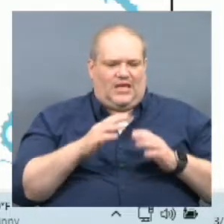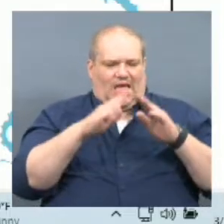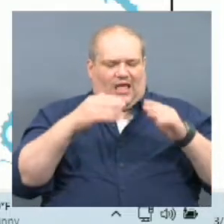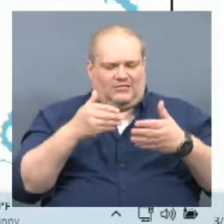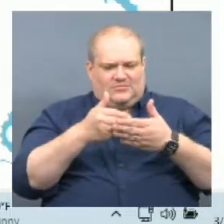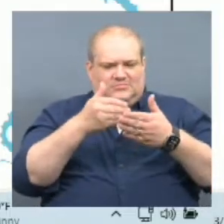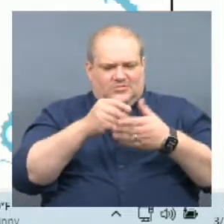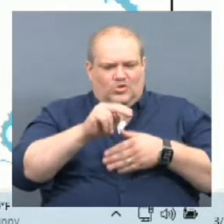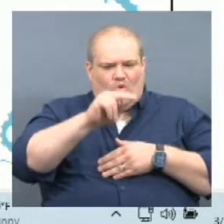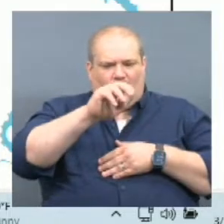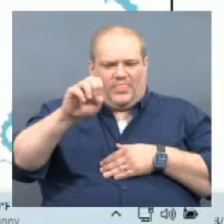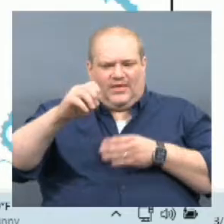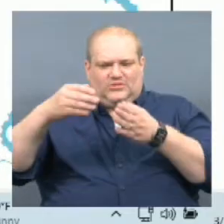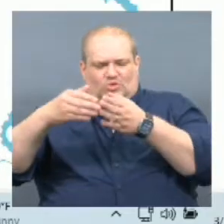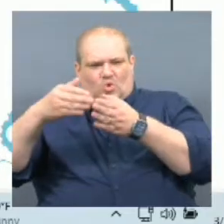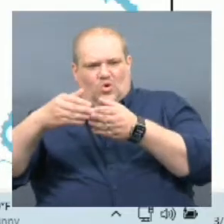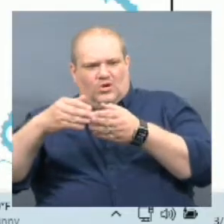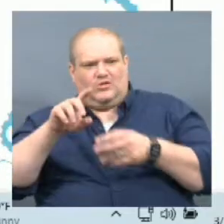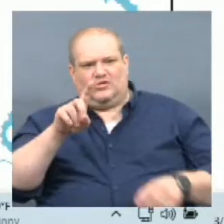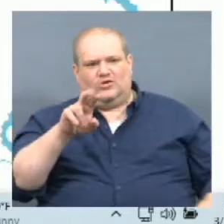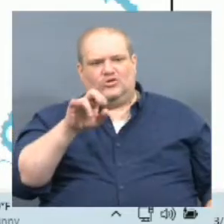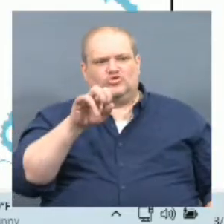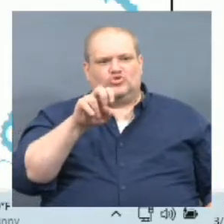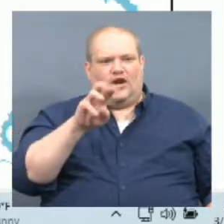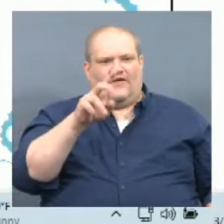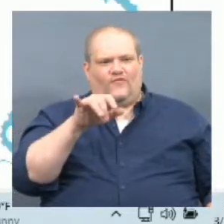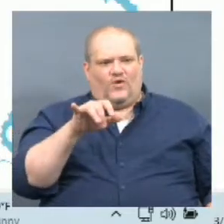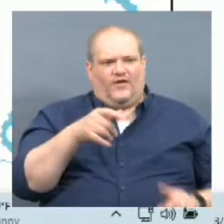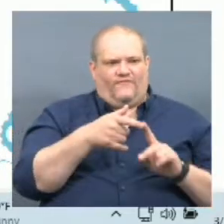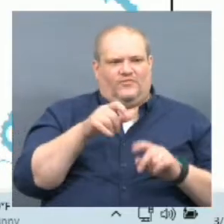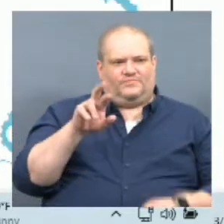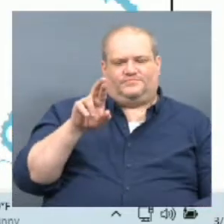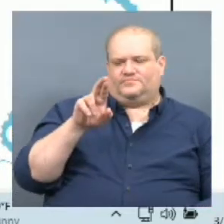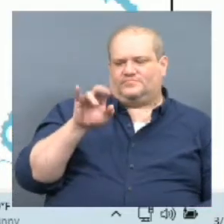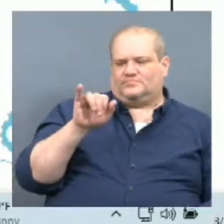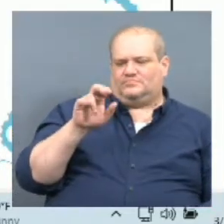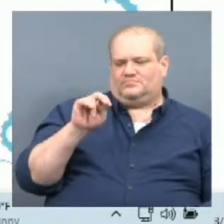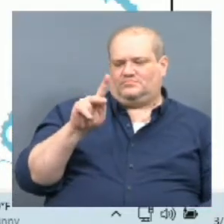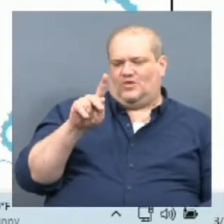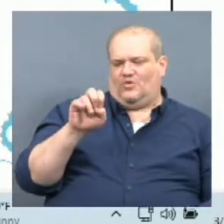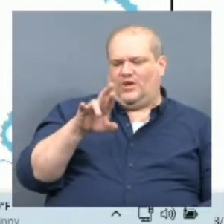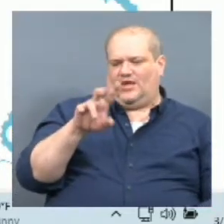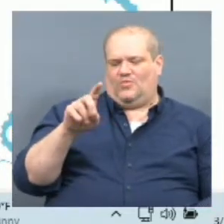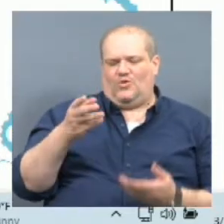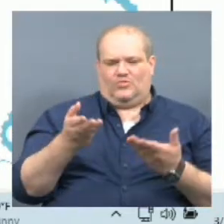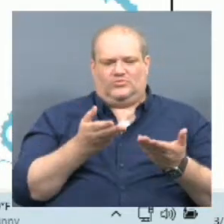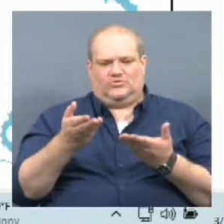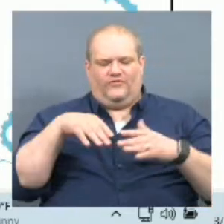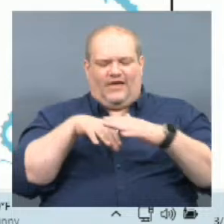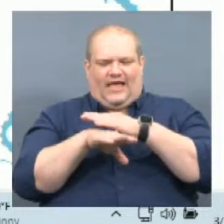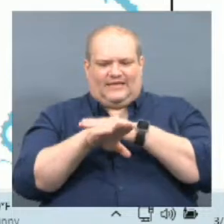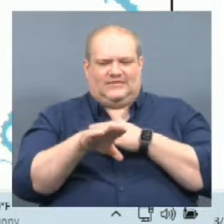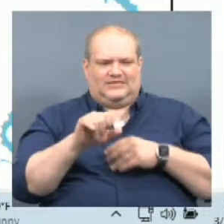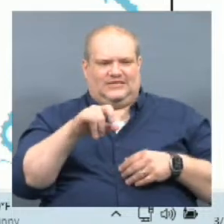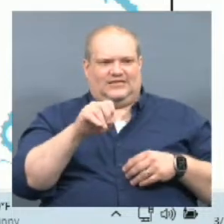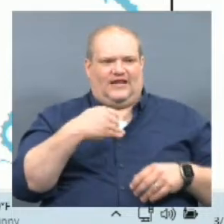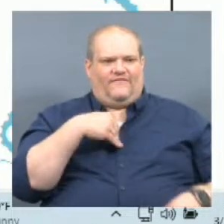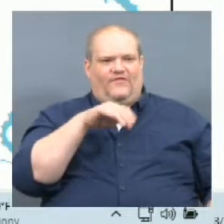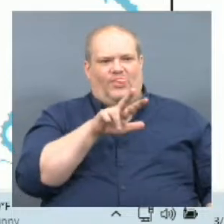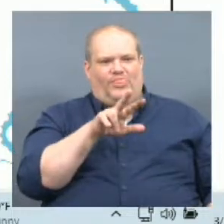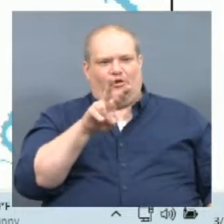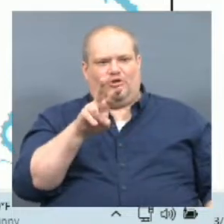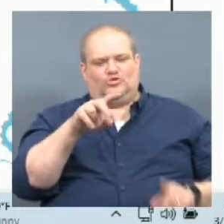the overall property. The driveway from the end of Rinky Road serves as access to the site. There's an existing 32-foot